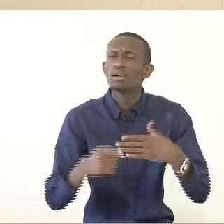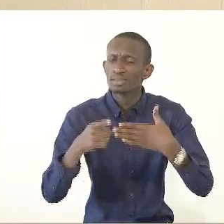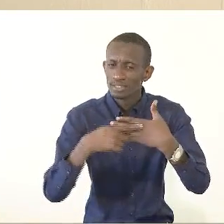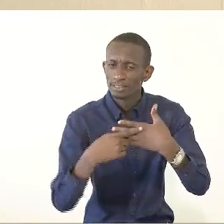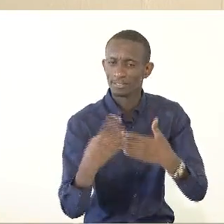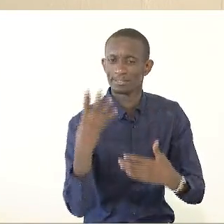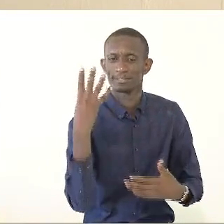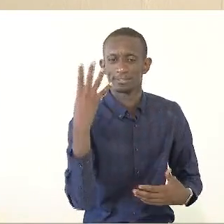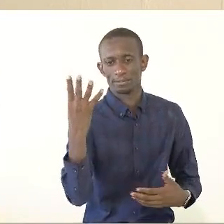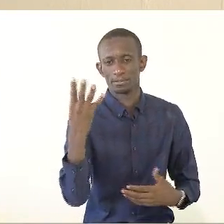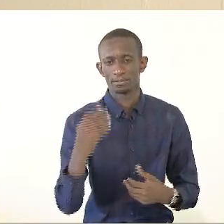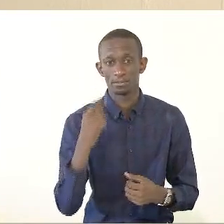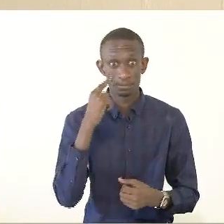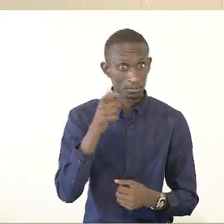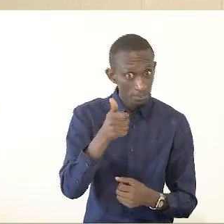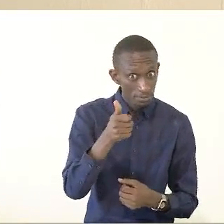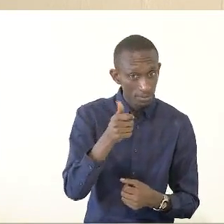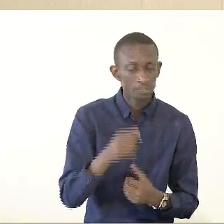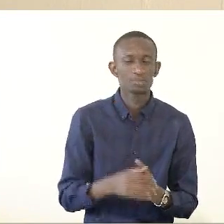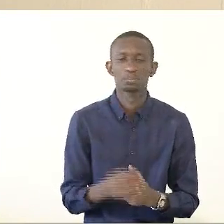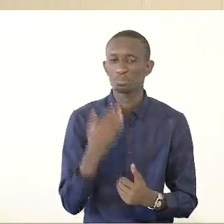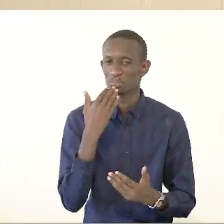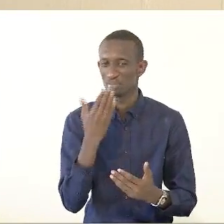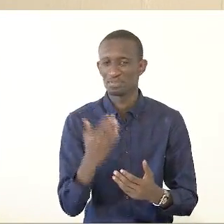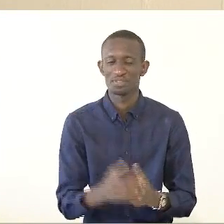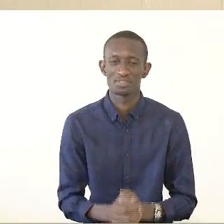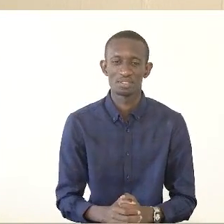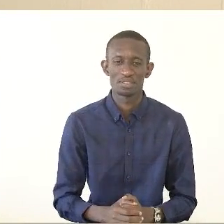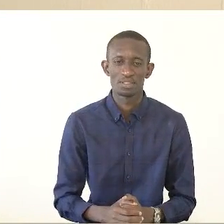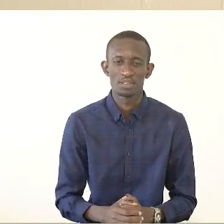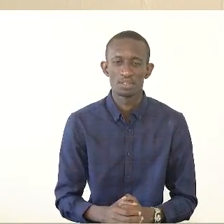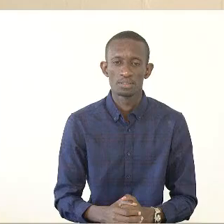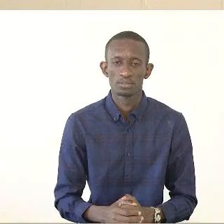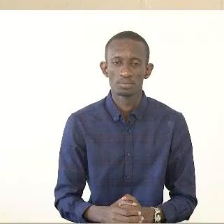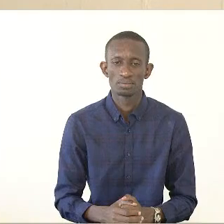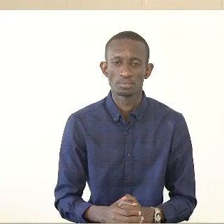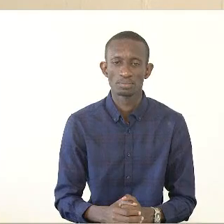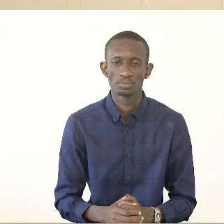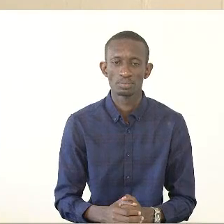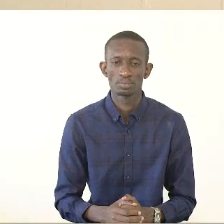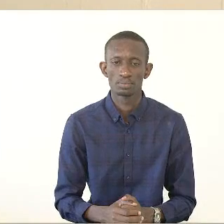-4 here. Are we together, students? Thank you. Now we are here.